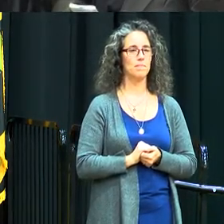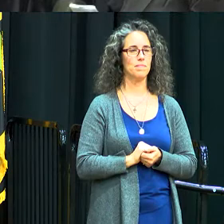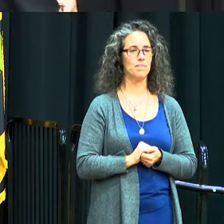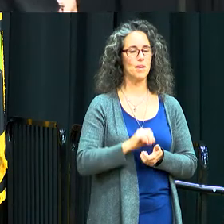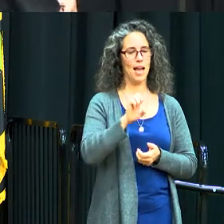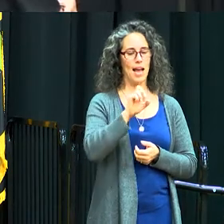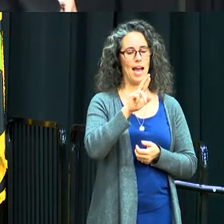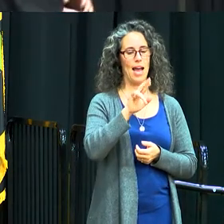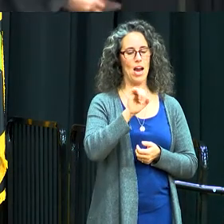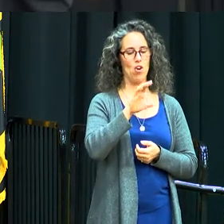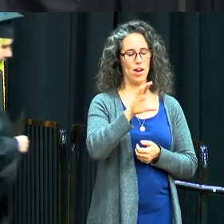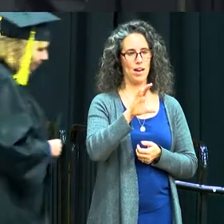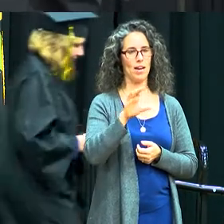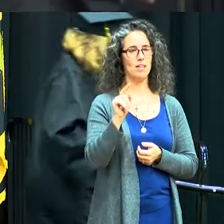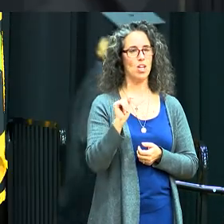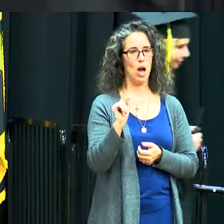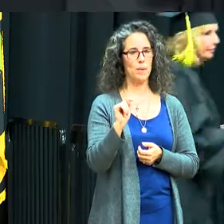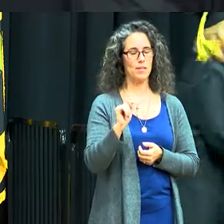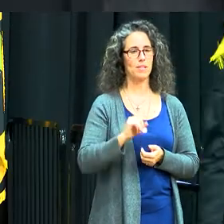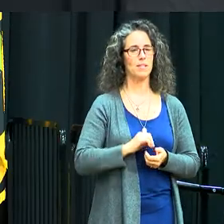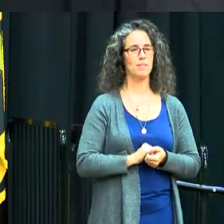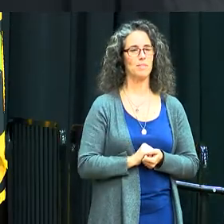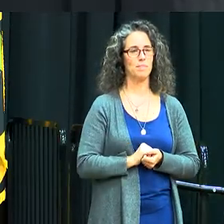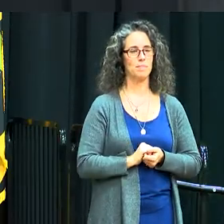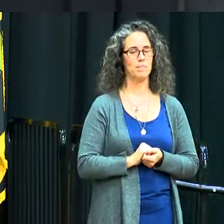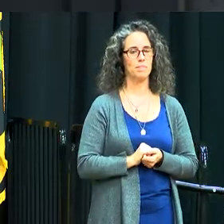Eric Jordan Thomas.